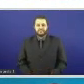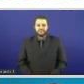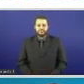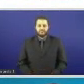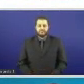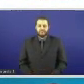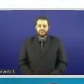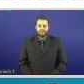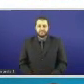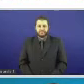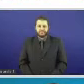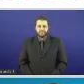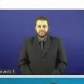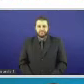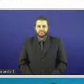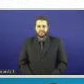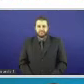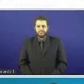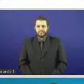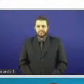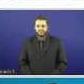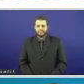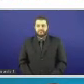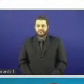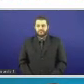Mersi Shehu is an activist